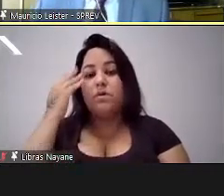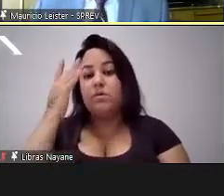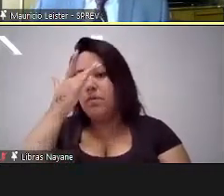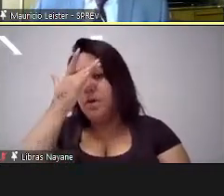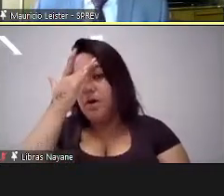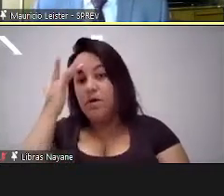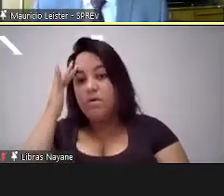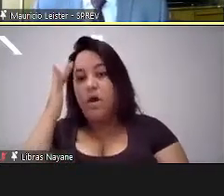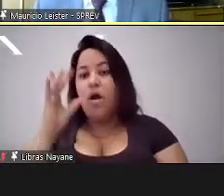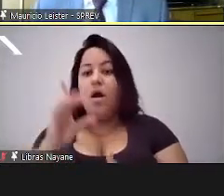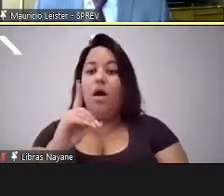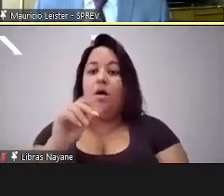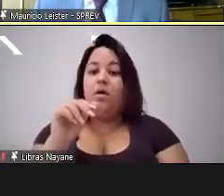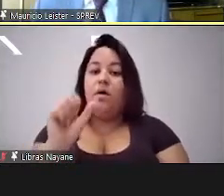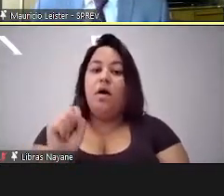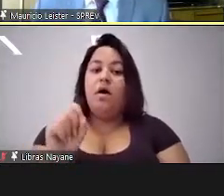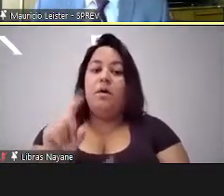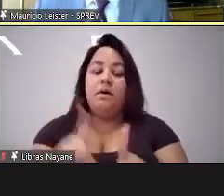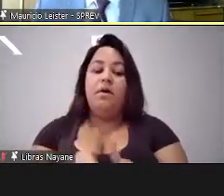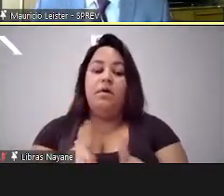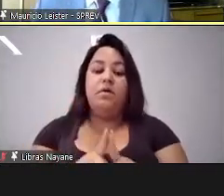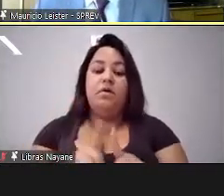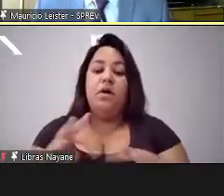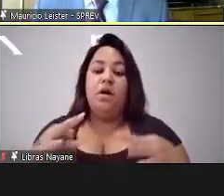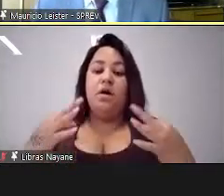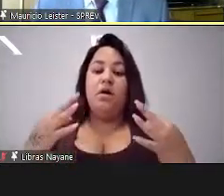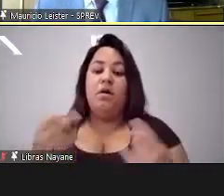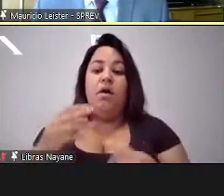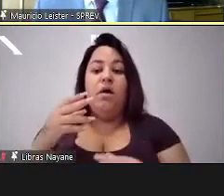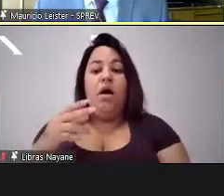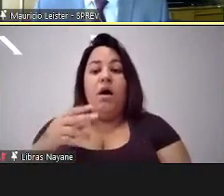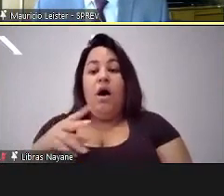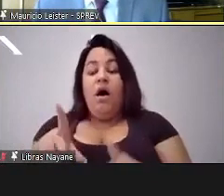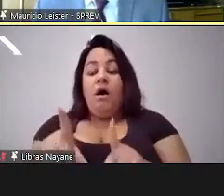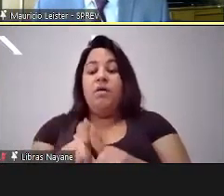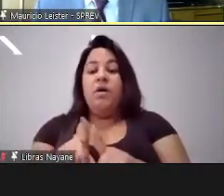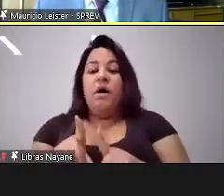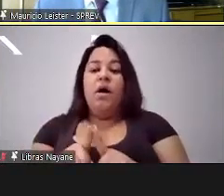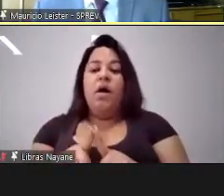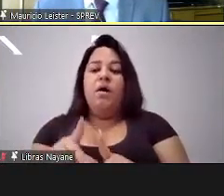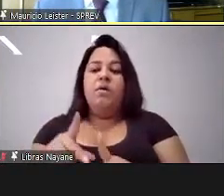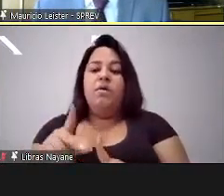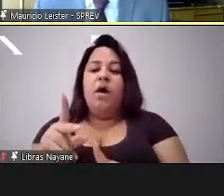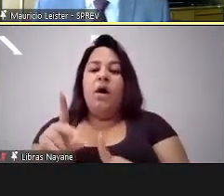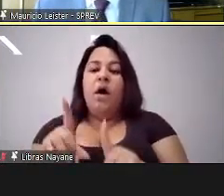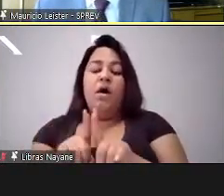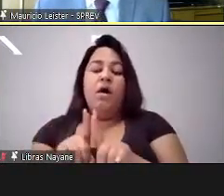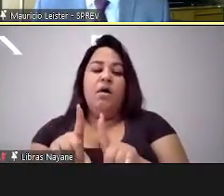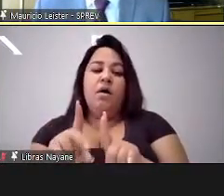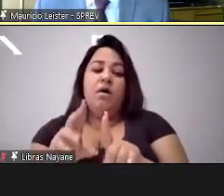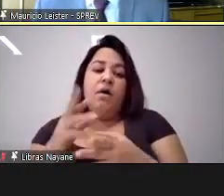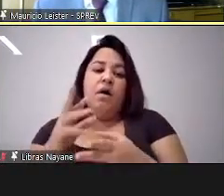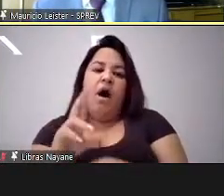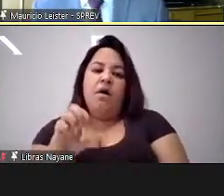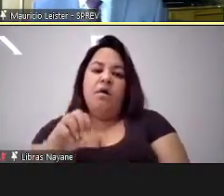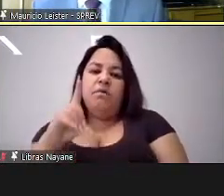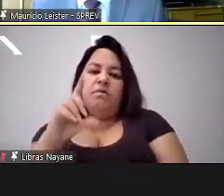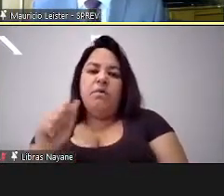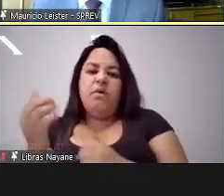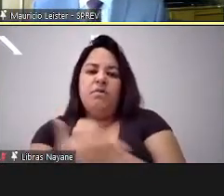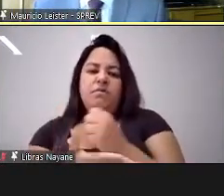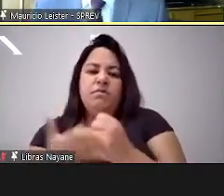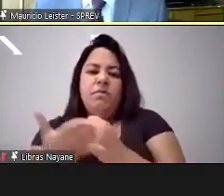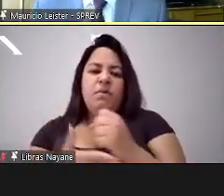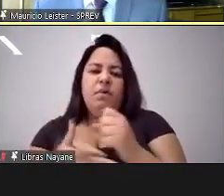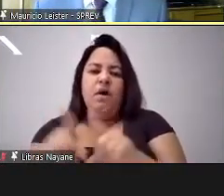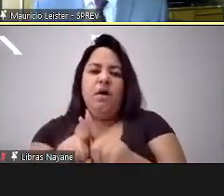and we're going to evaluate this product not only with the incomes of the closed segment, but